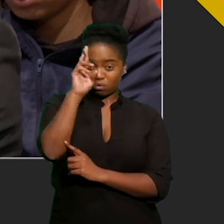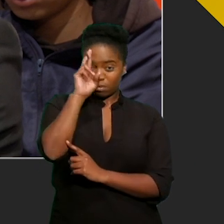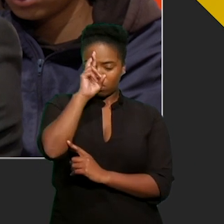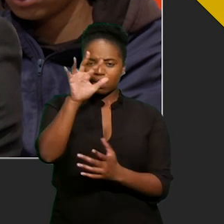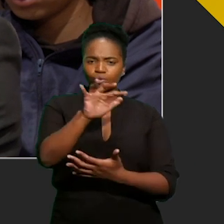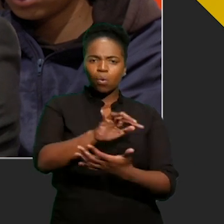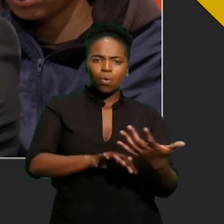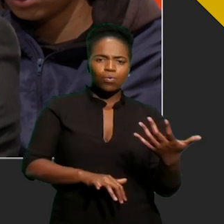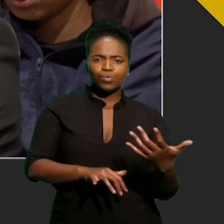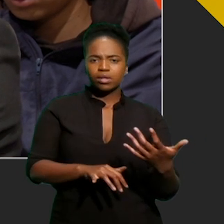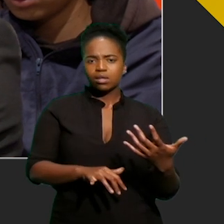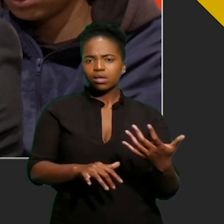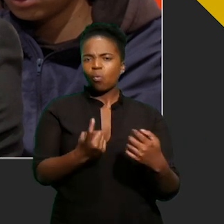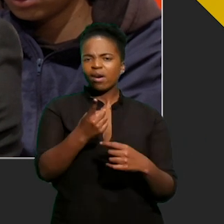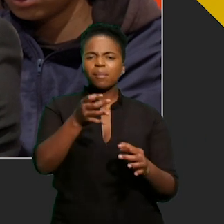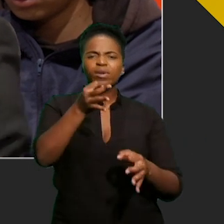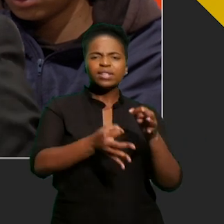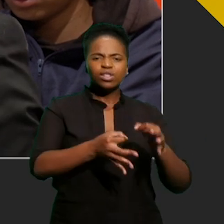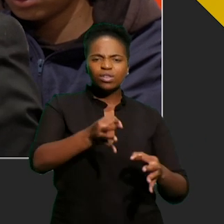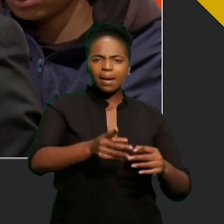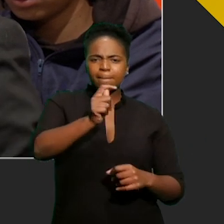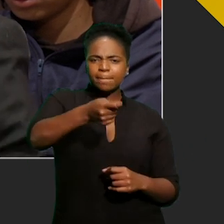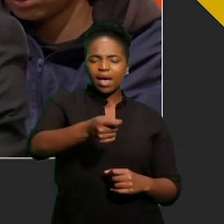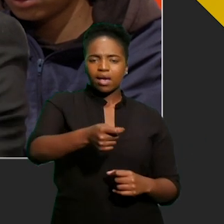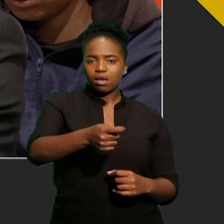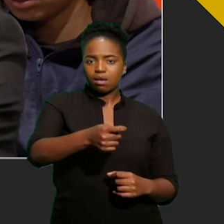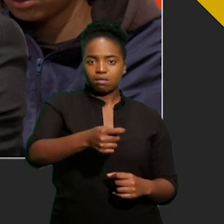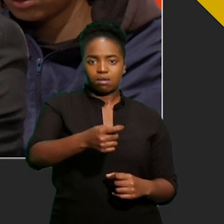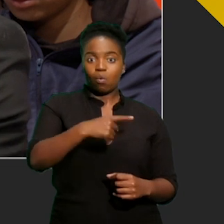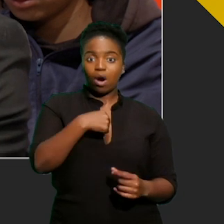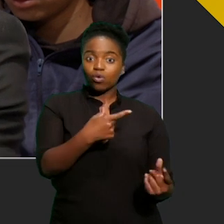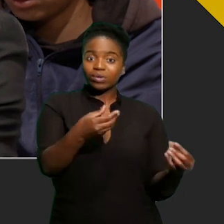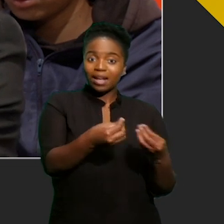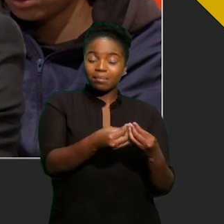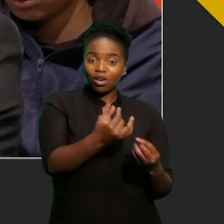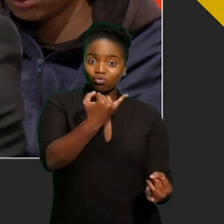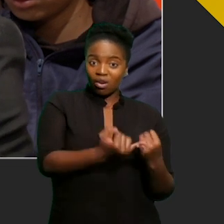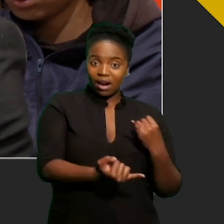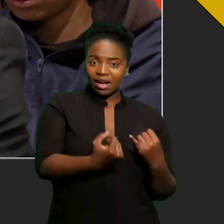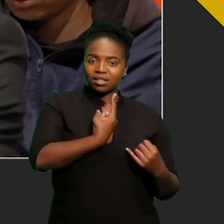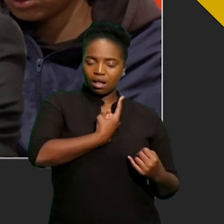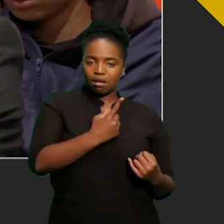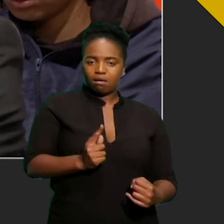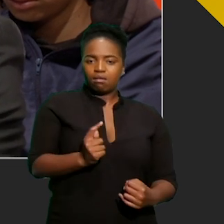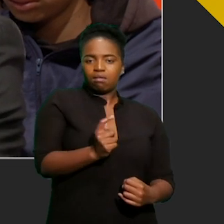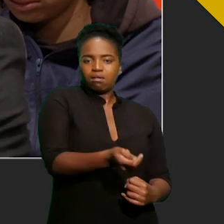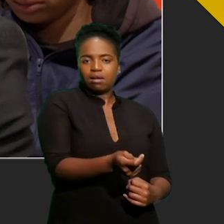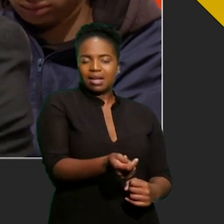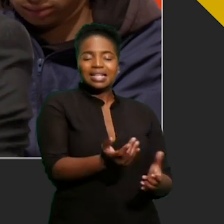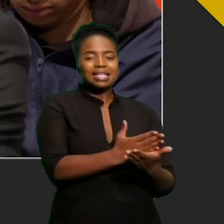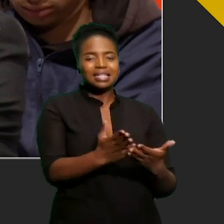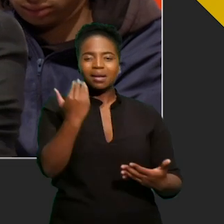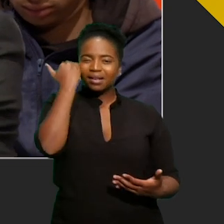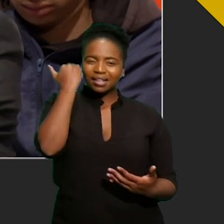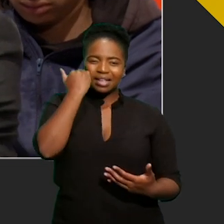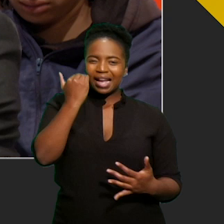about one of the politicians have to pay from the pocket because they seem to be doing something wrong. Such things are being proposed by other people to the judge. Said,